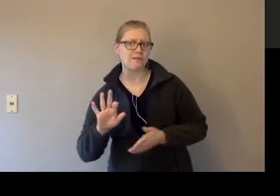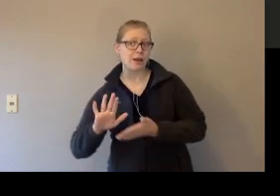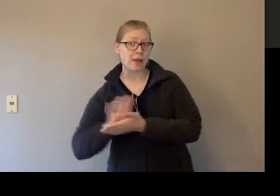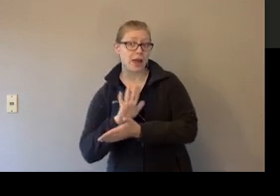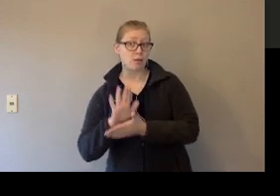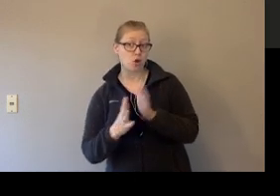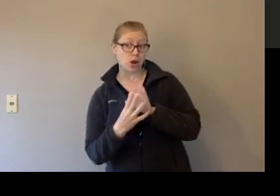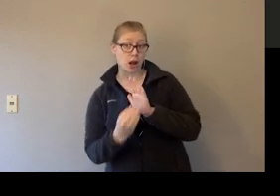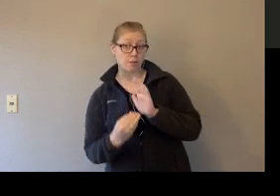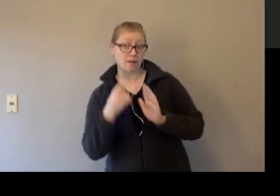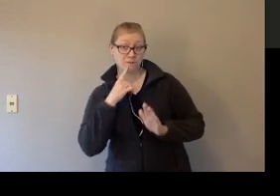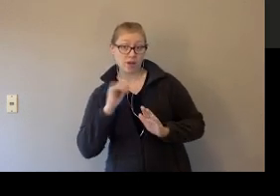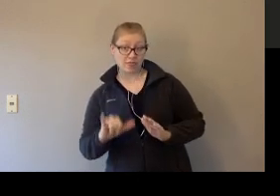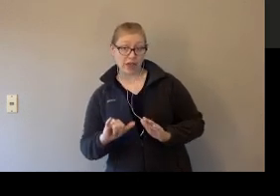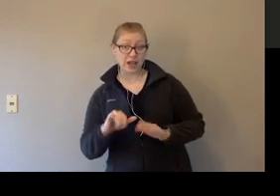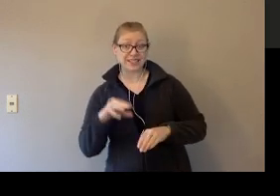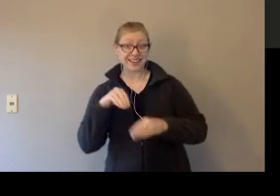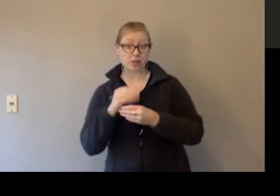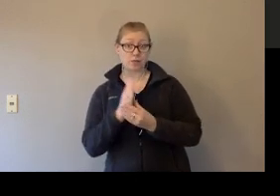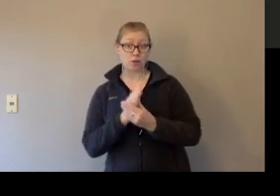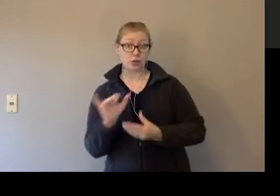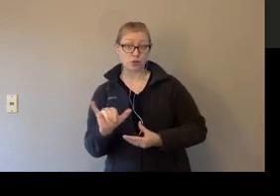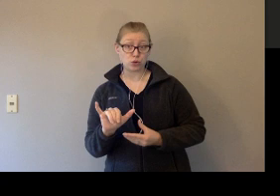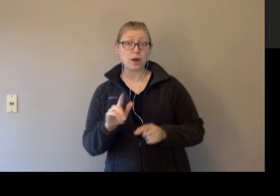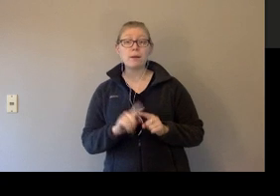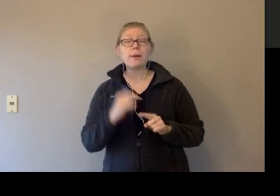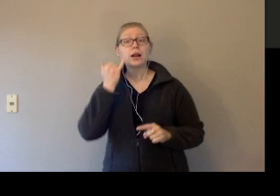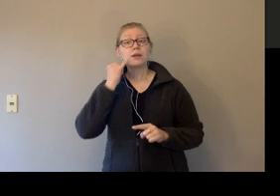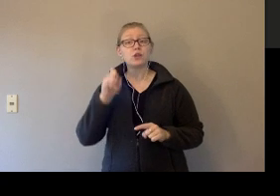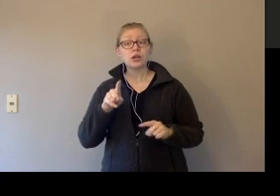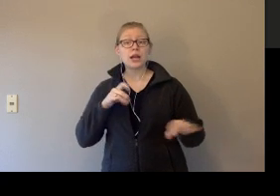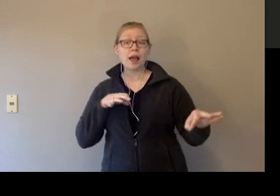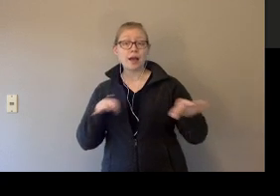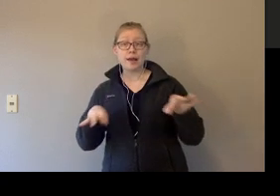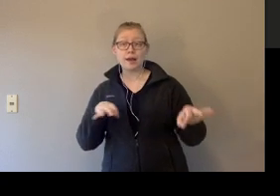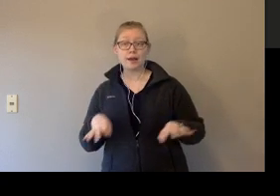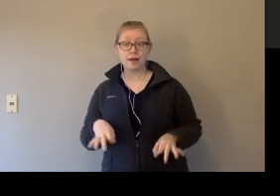in real time solving, this is the place to look.